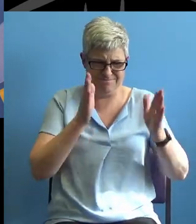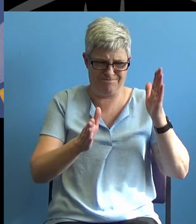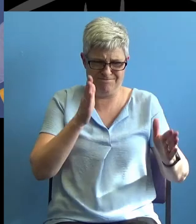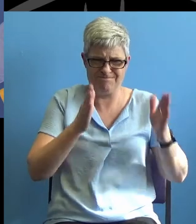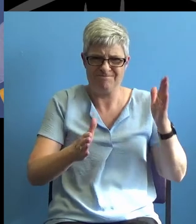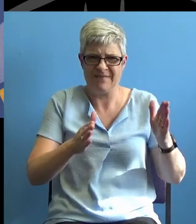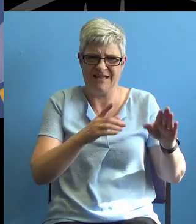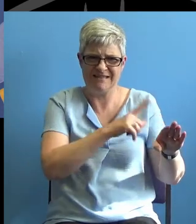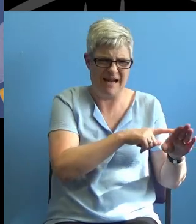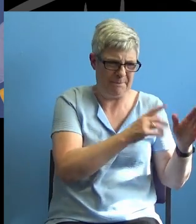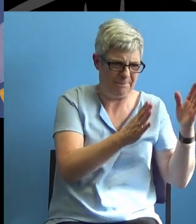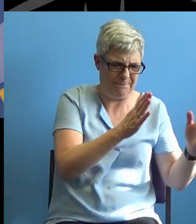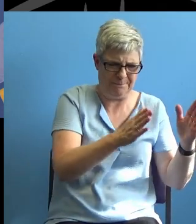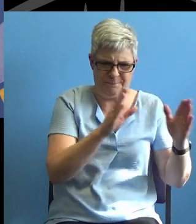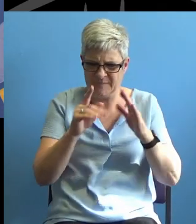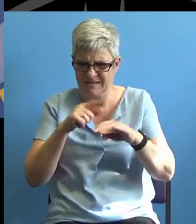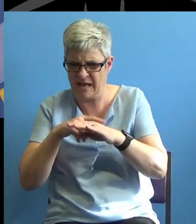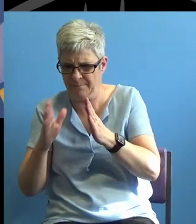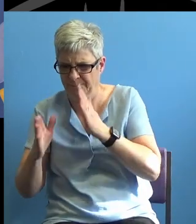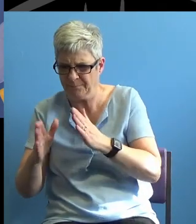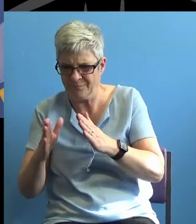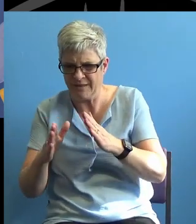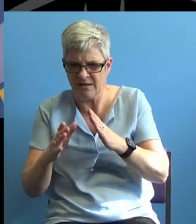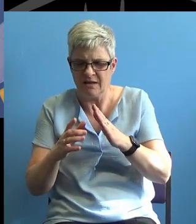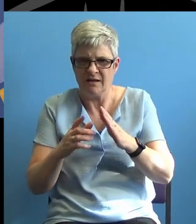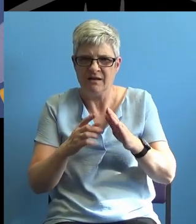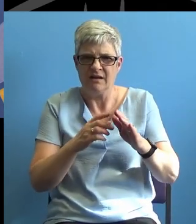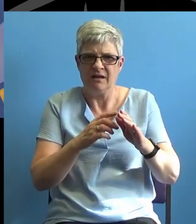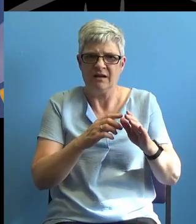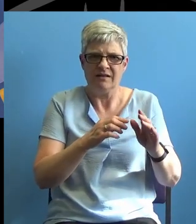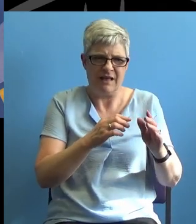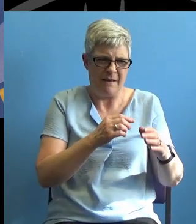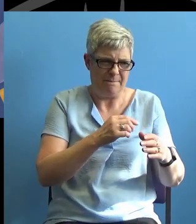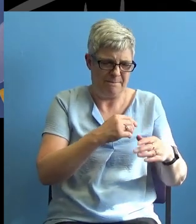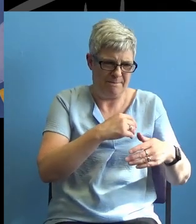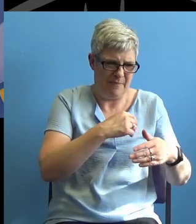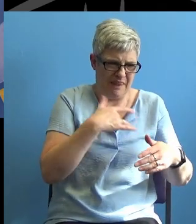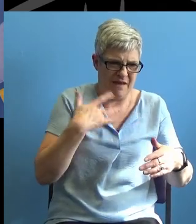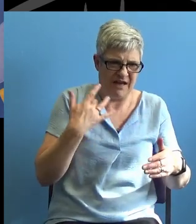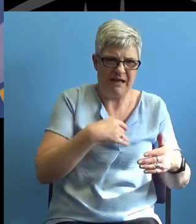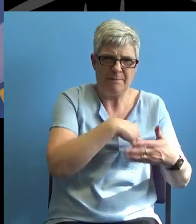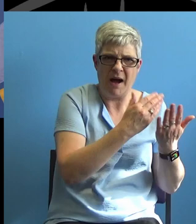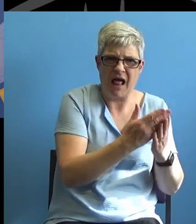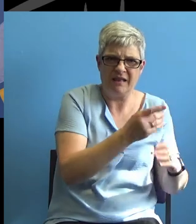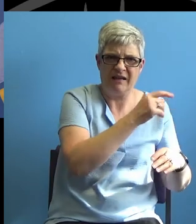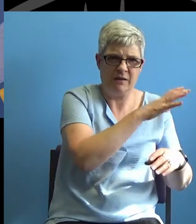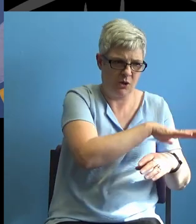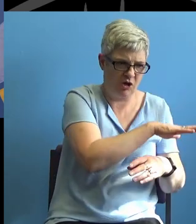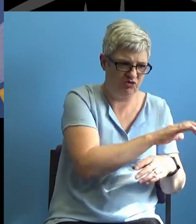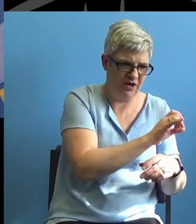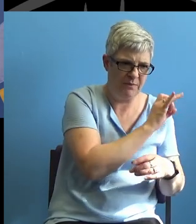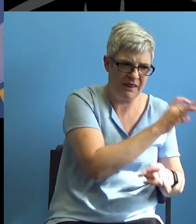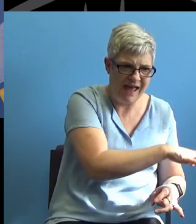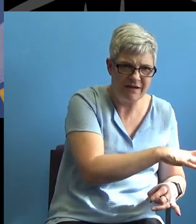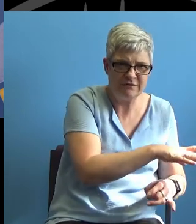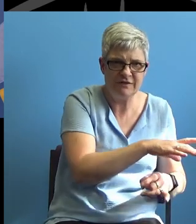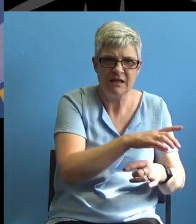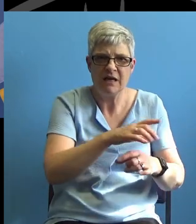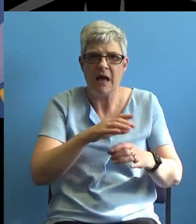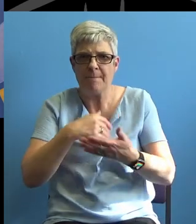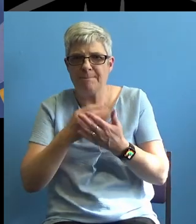zones, living partly in the country that we've left and partly in the zone that we've flown